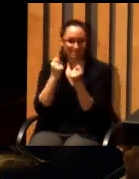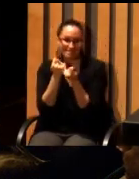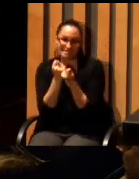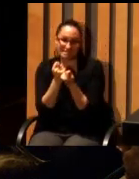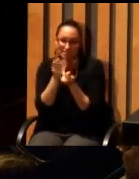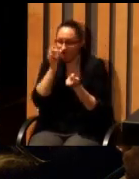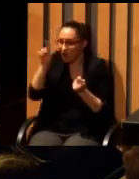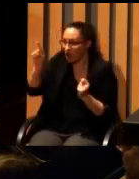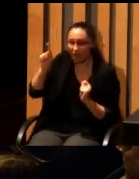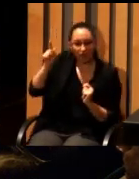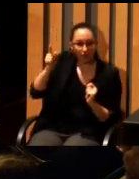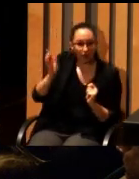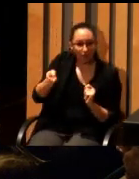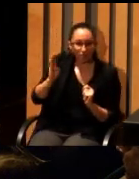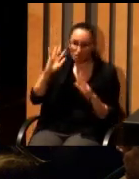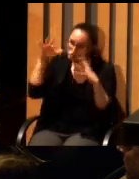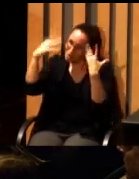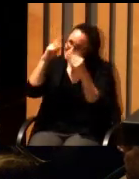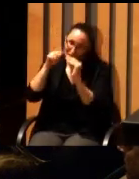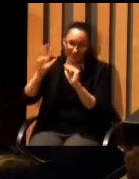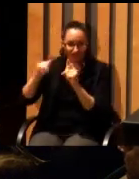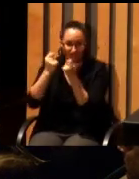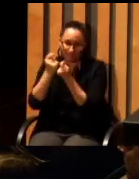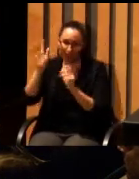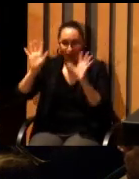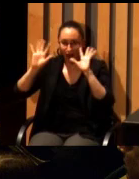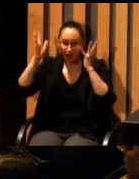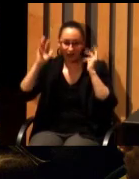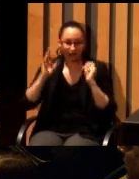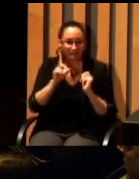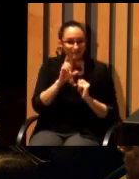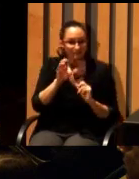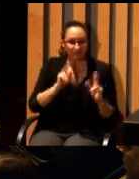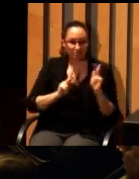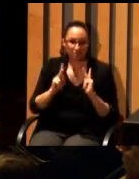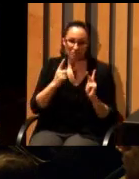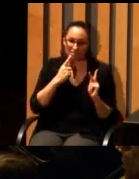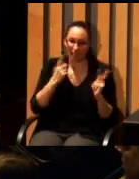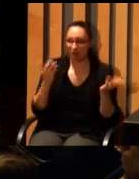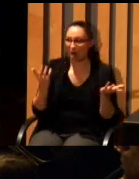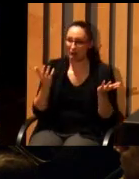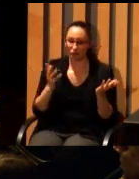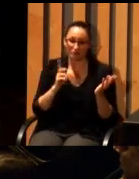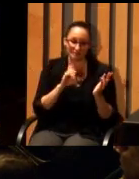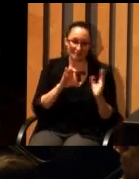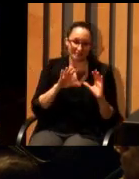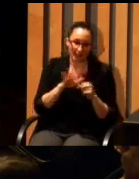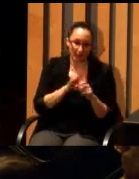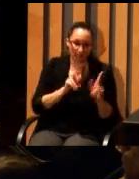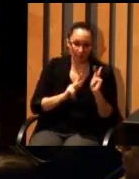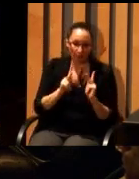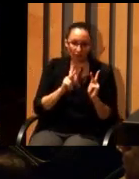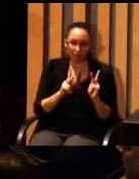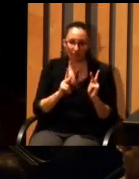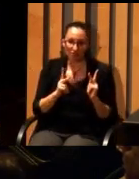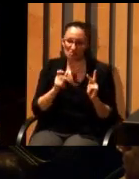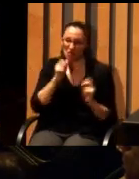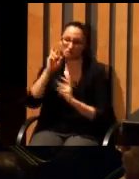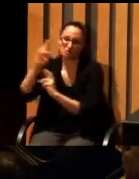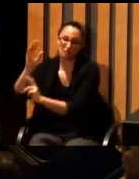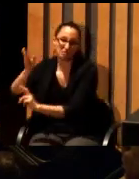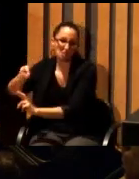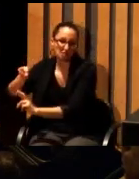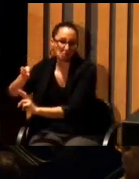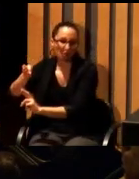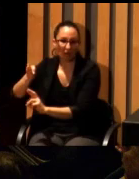away, Baltimore's going crazy over their team. D.C. people say, or D.C. area people, don't have any respect for the Baltimore,